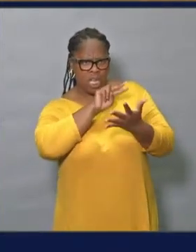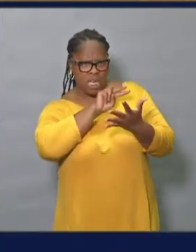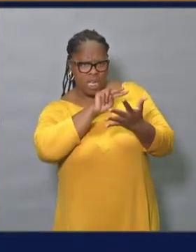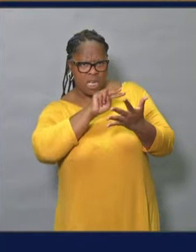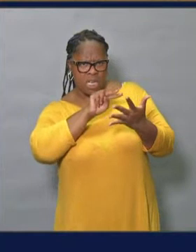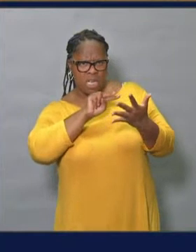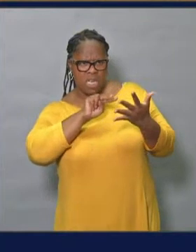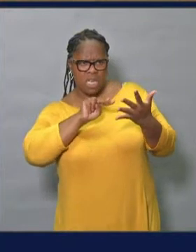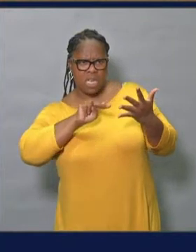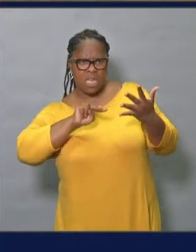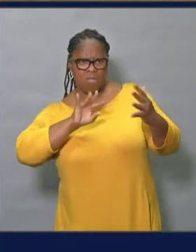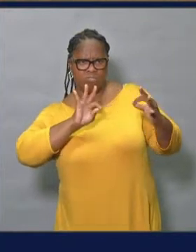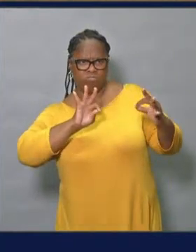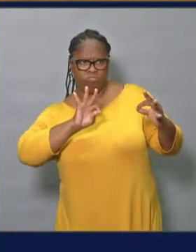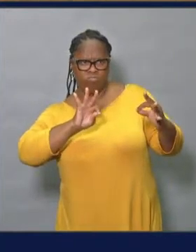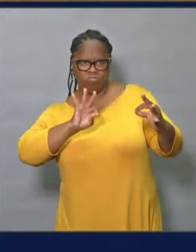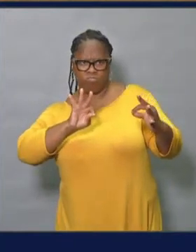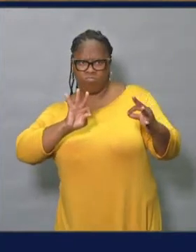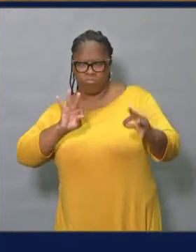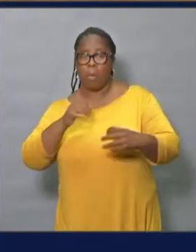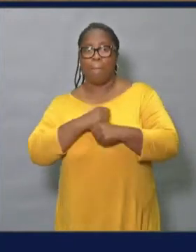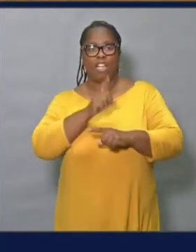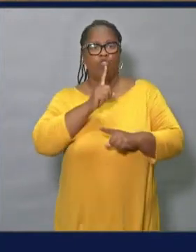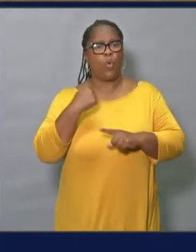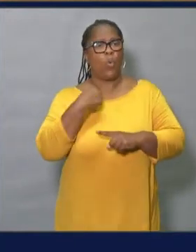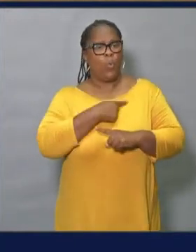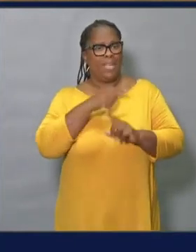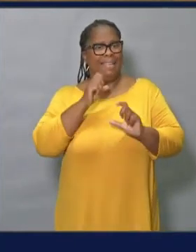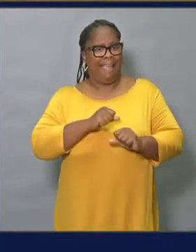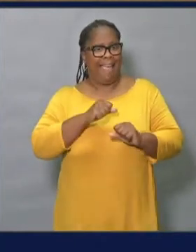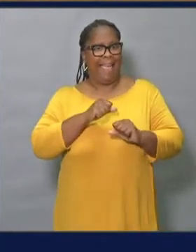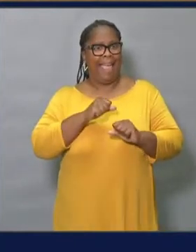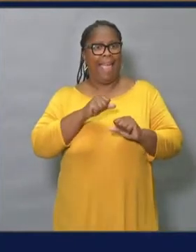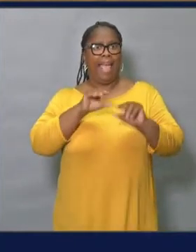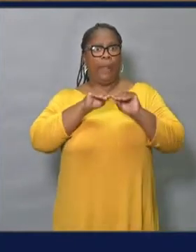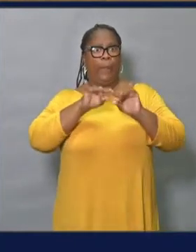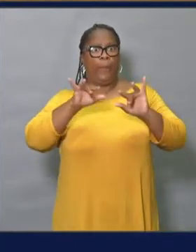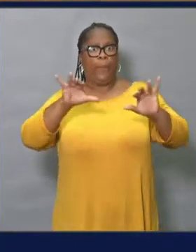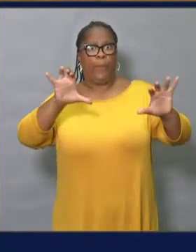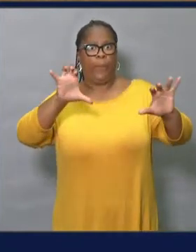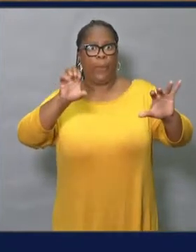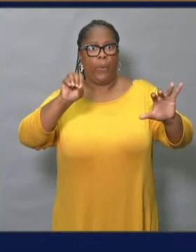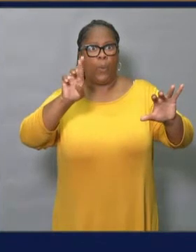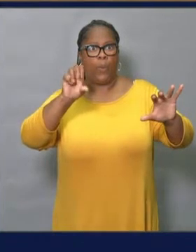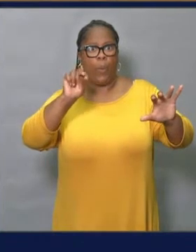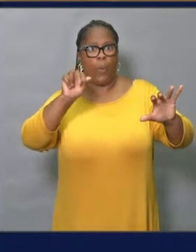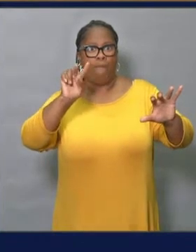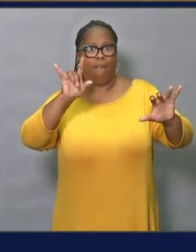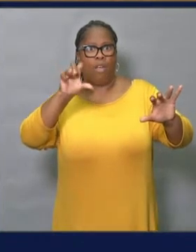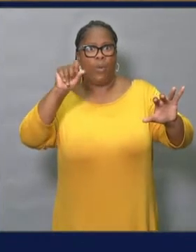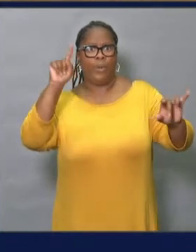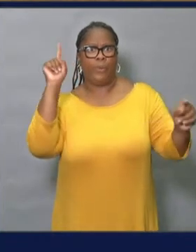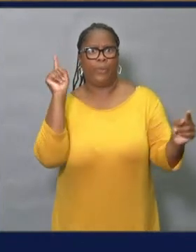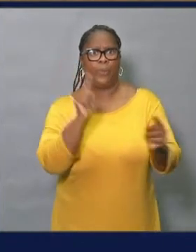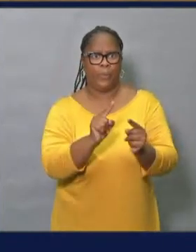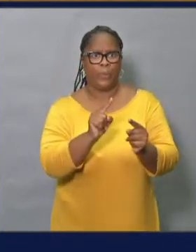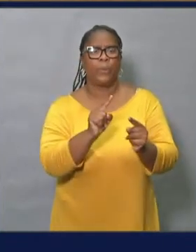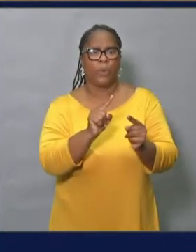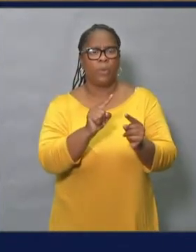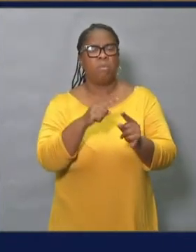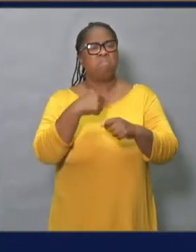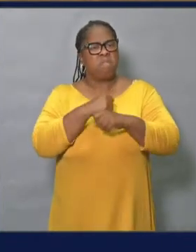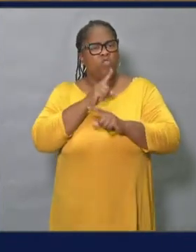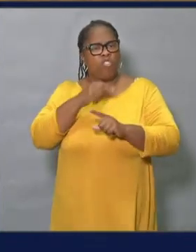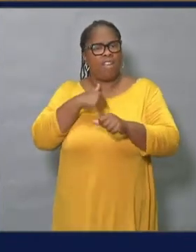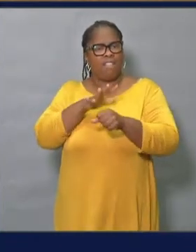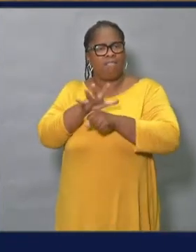COVID-19 and our capacity to treat people who may become seriously ill. Our day-to-day actions have a huge